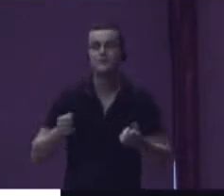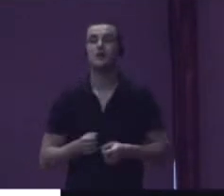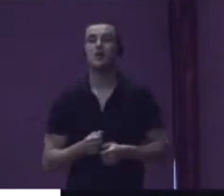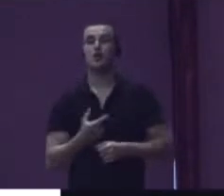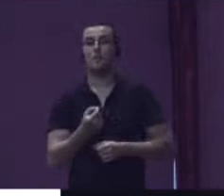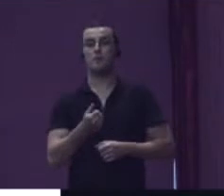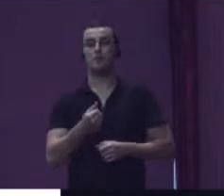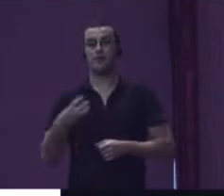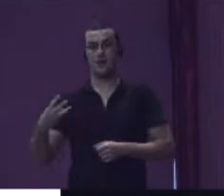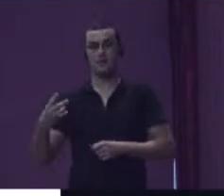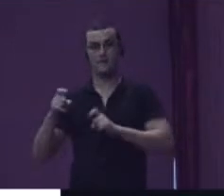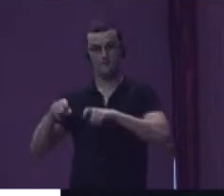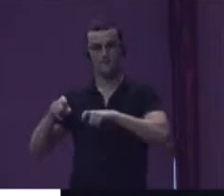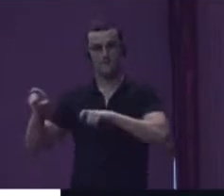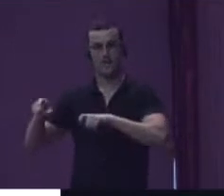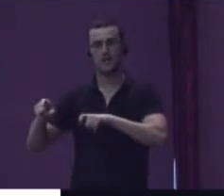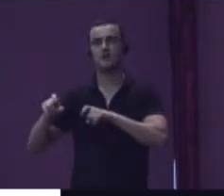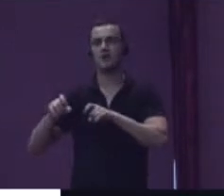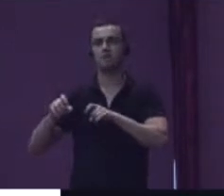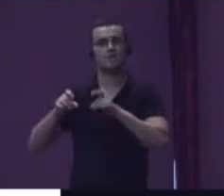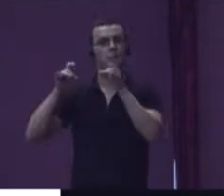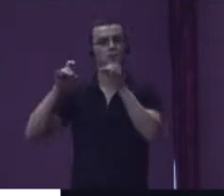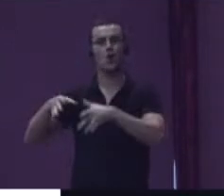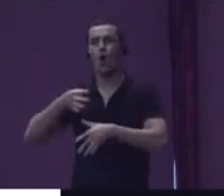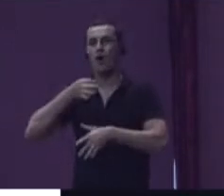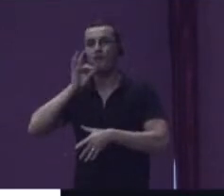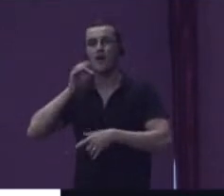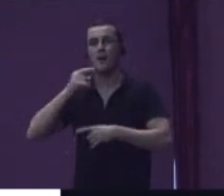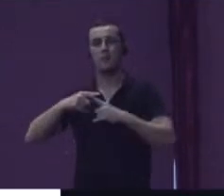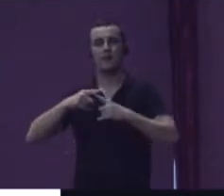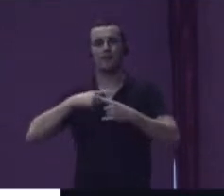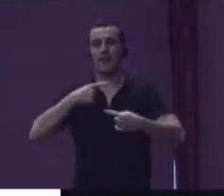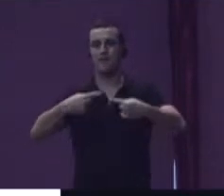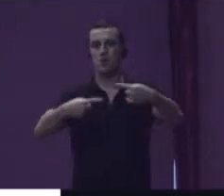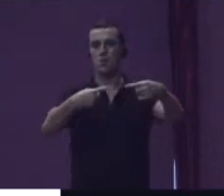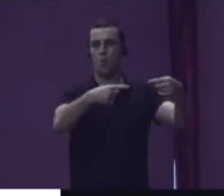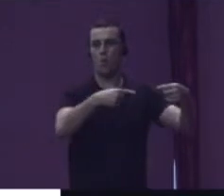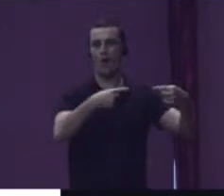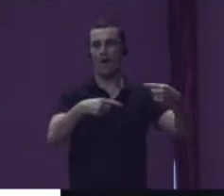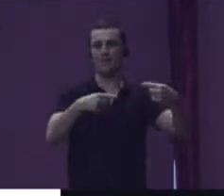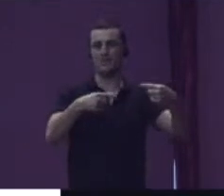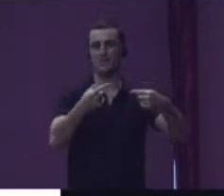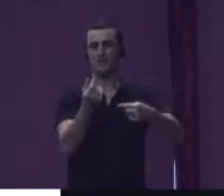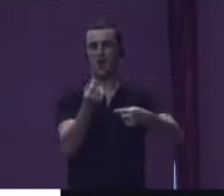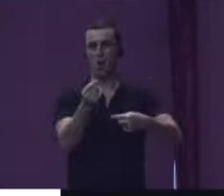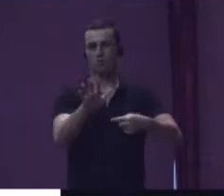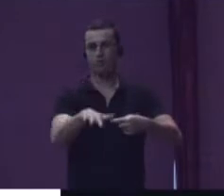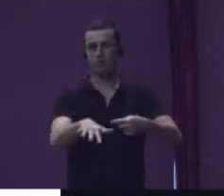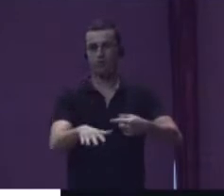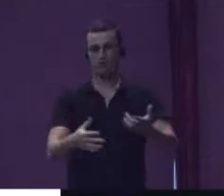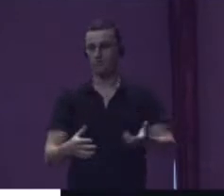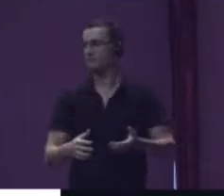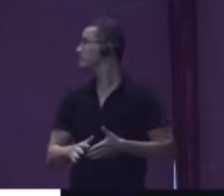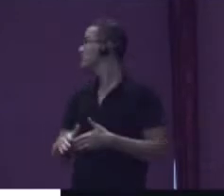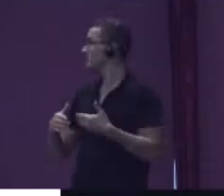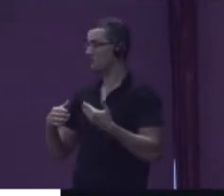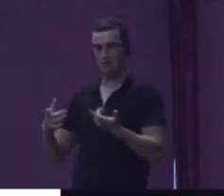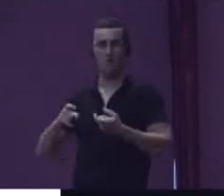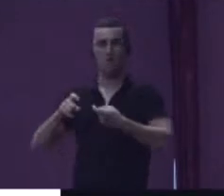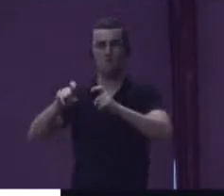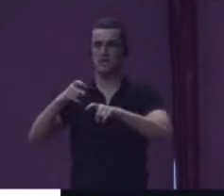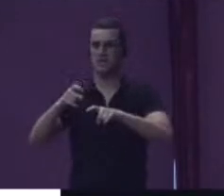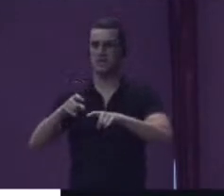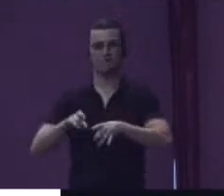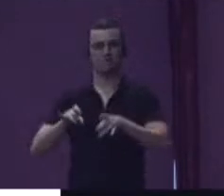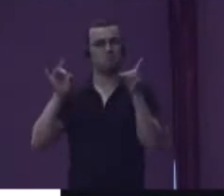Sorry. So the plantation owners stopped growing coffee because there was increased competition from Asia,